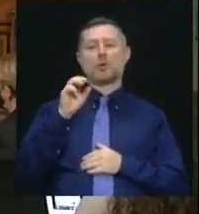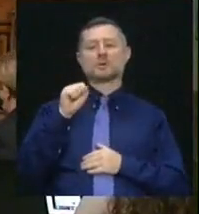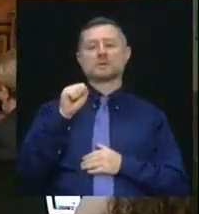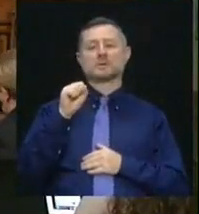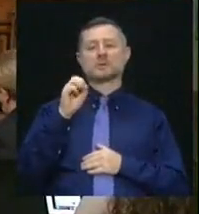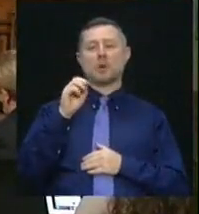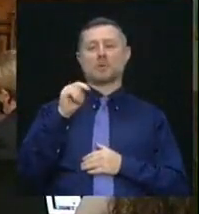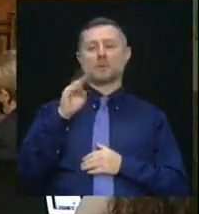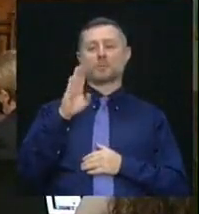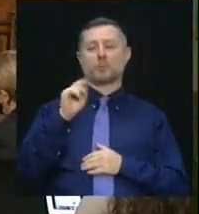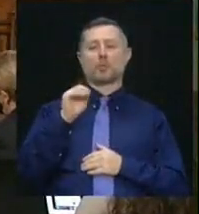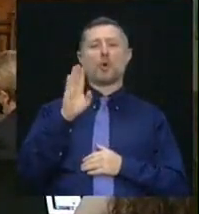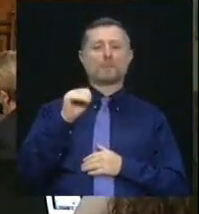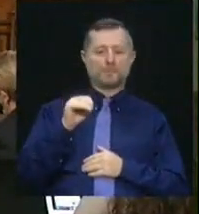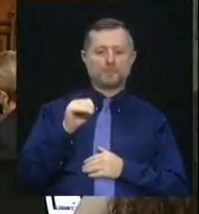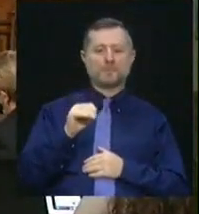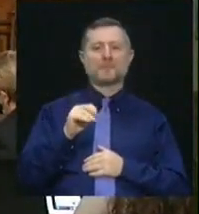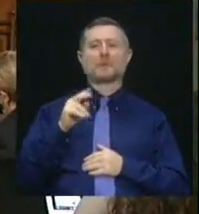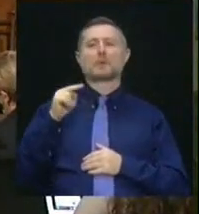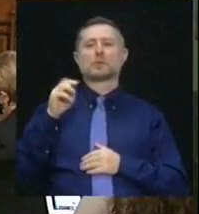microphone.